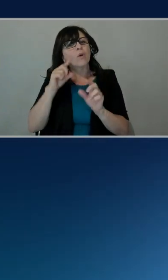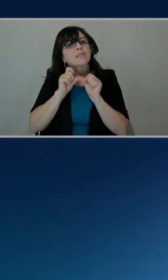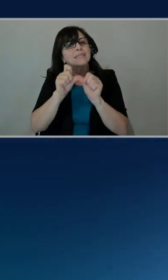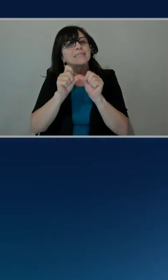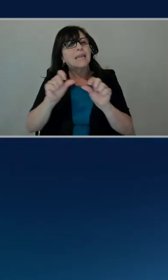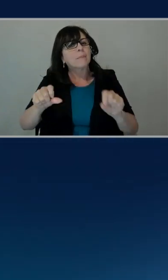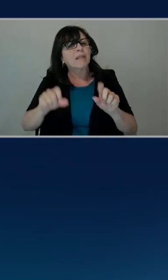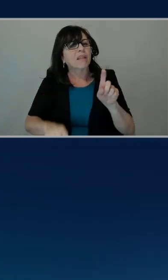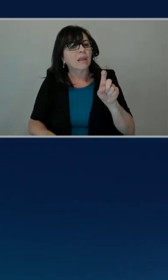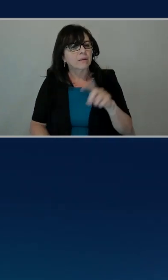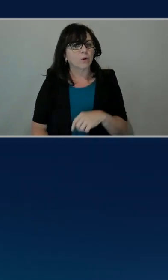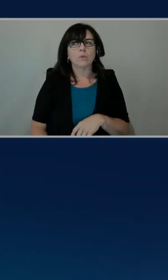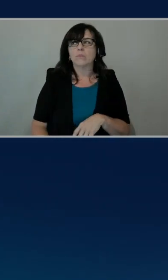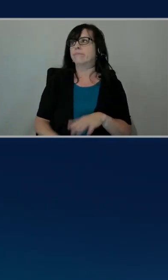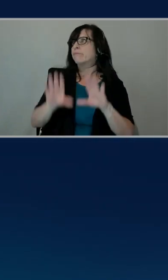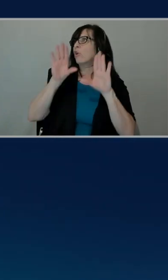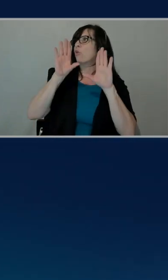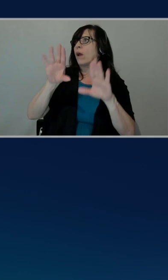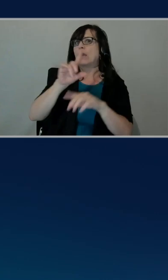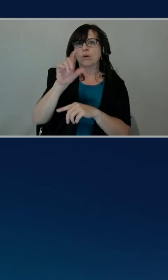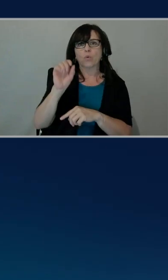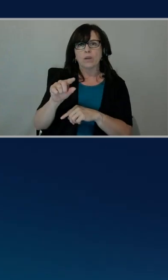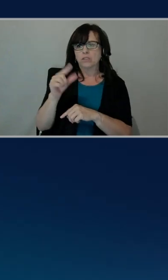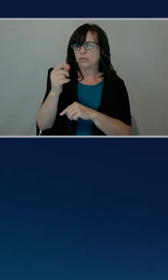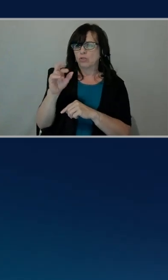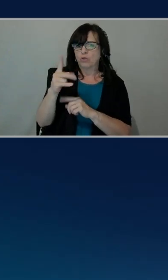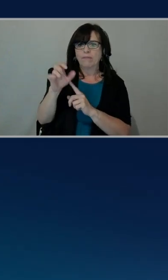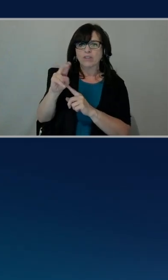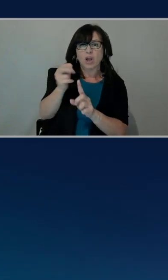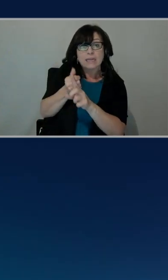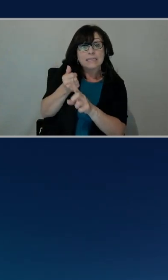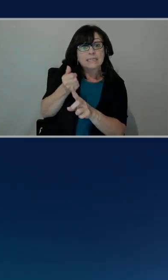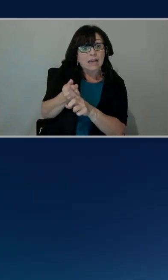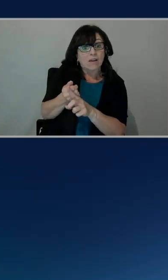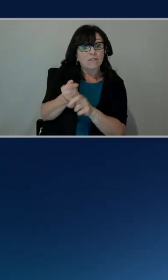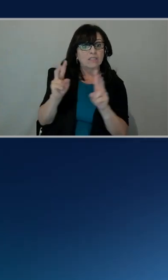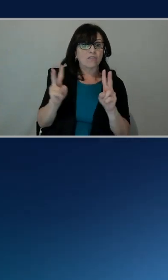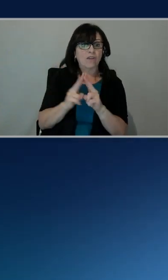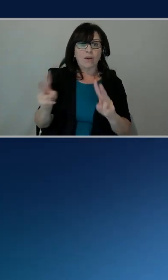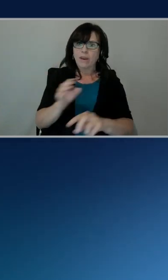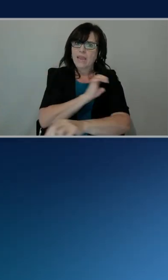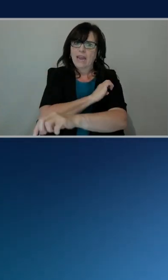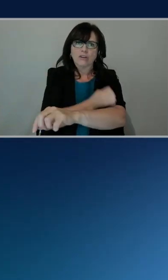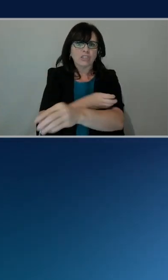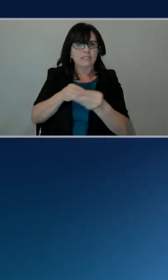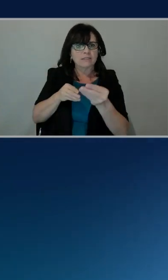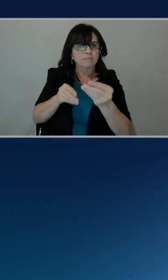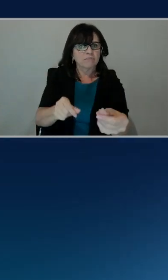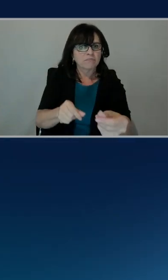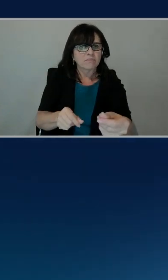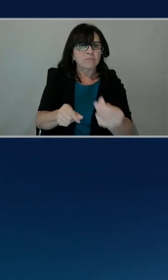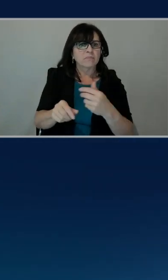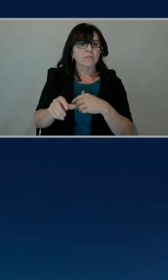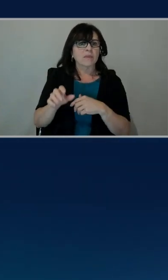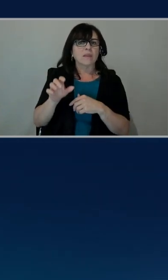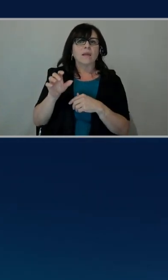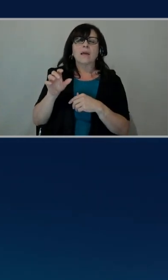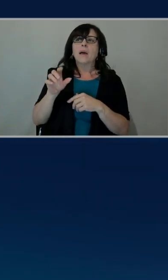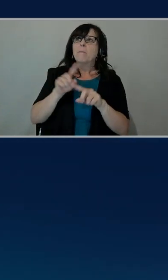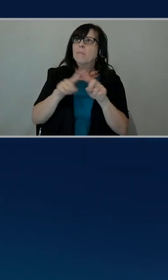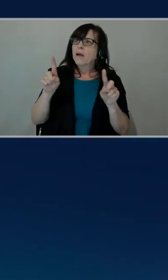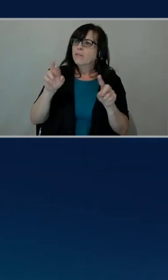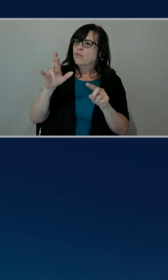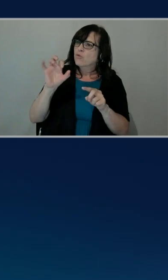So, Graviton itself is super energy efficient design. Not only that, but at the rack level,